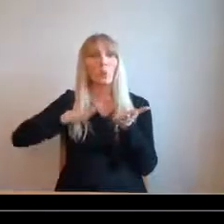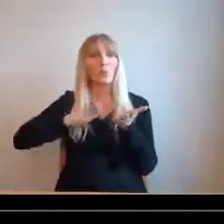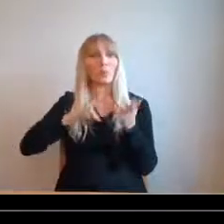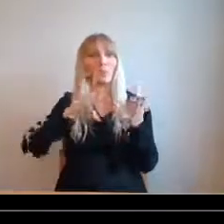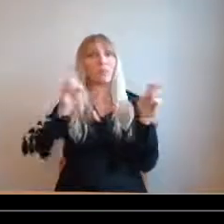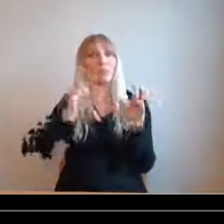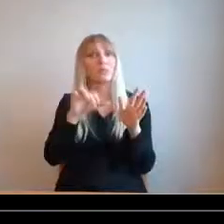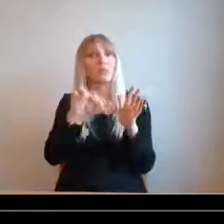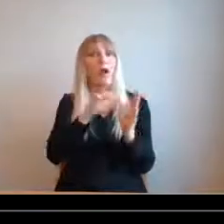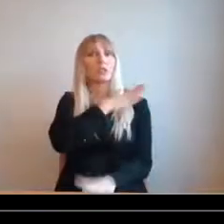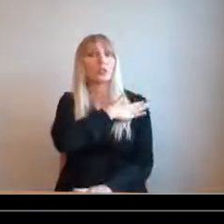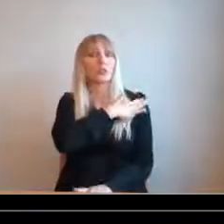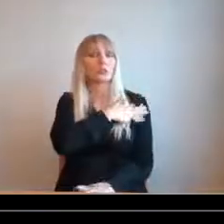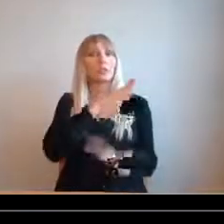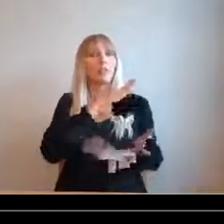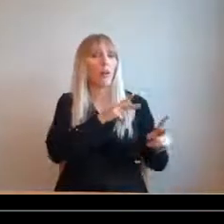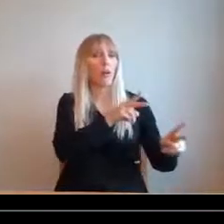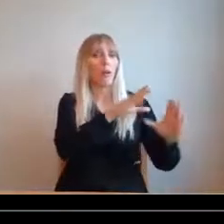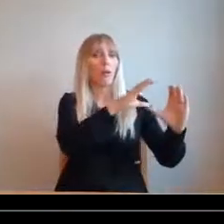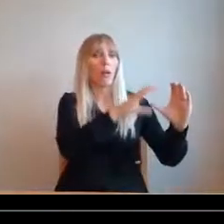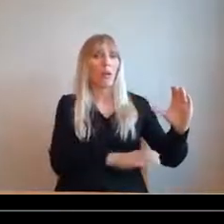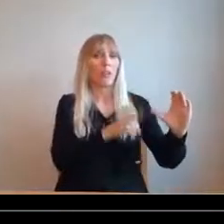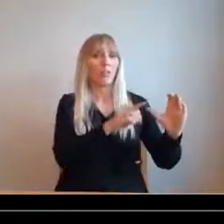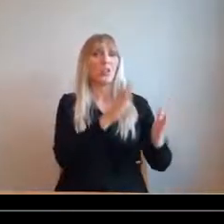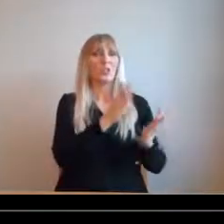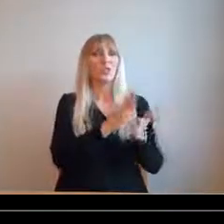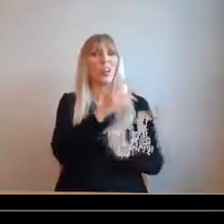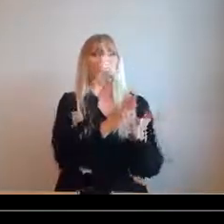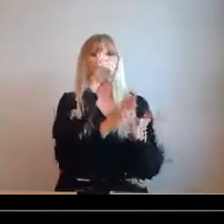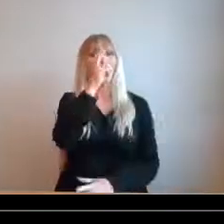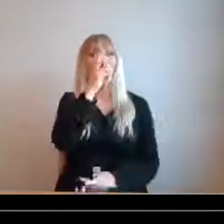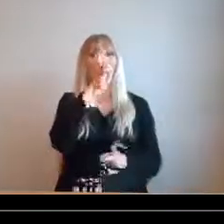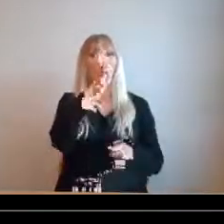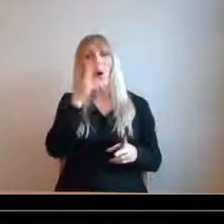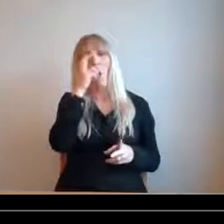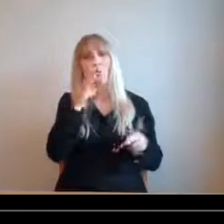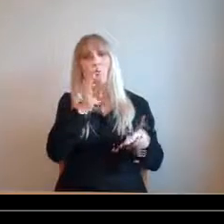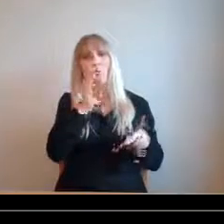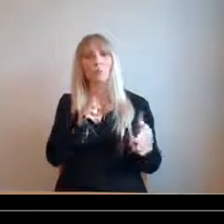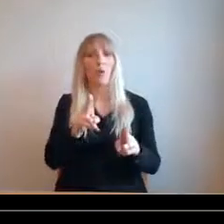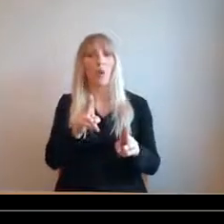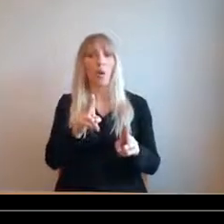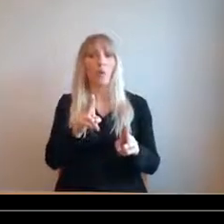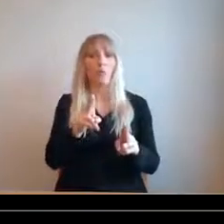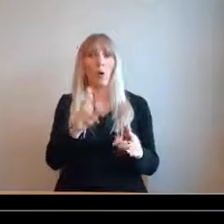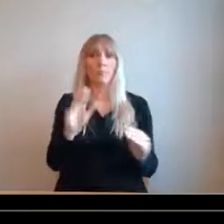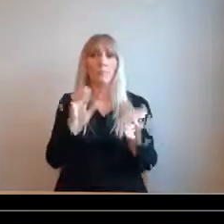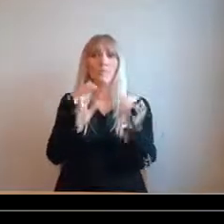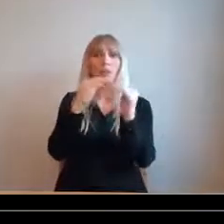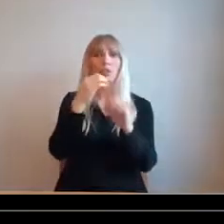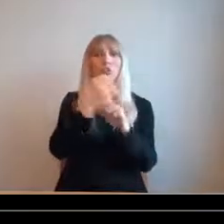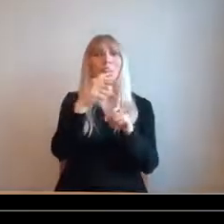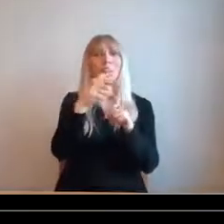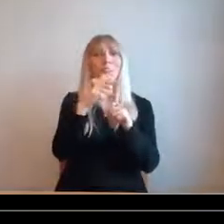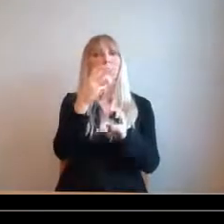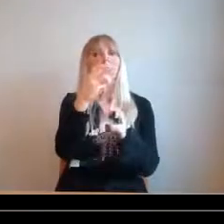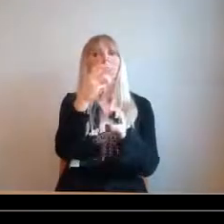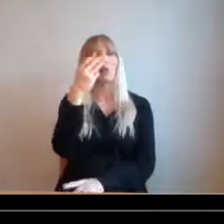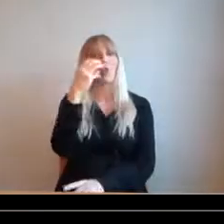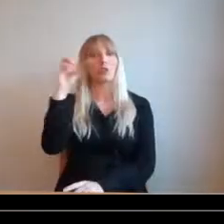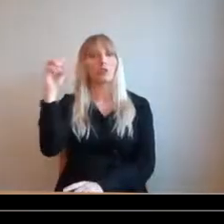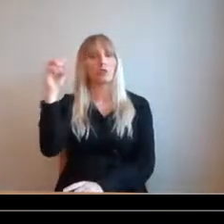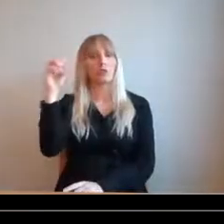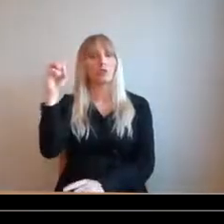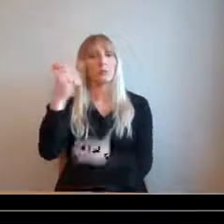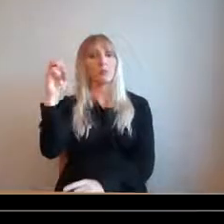It's an all-purpose trunk road designed to the latest standard, which is GD 300, and so